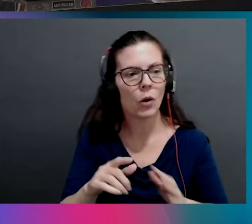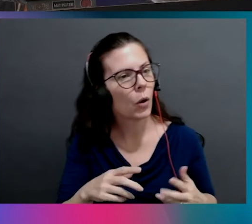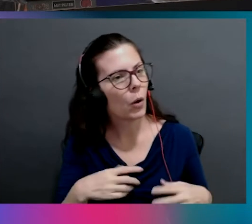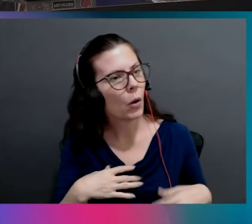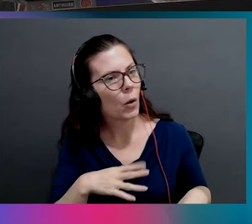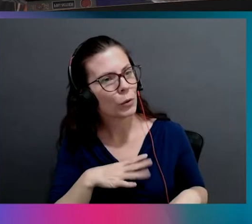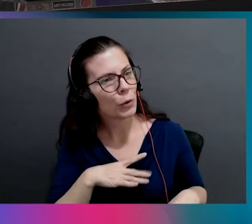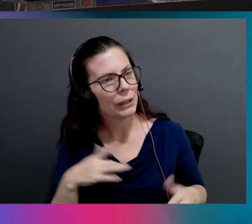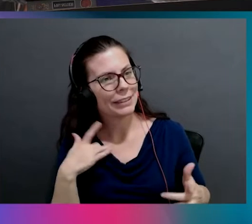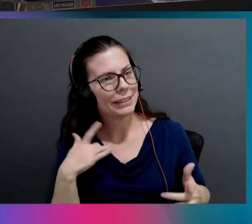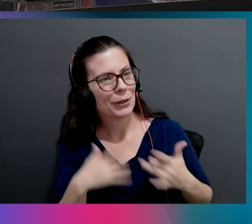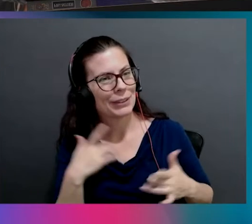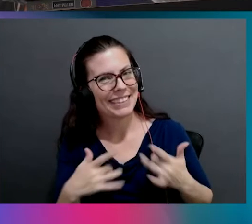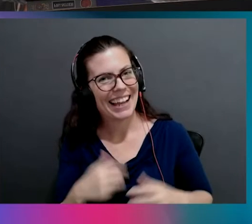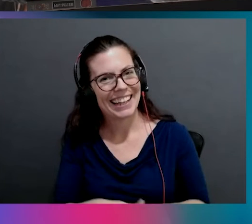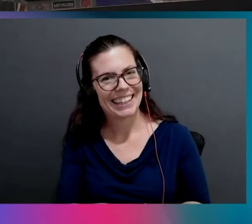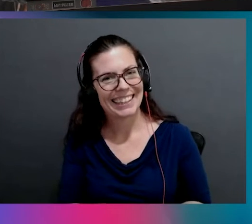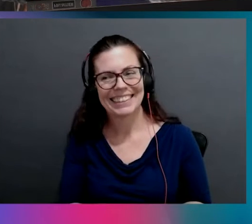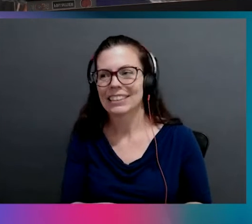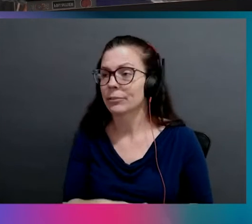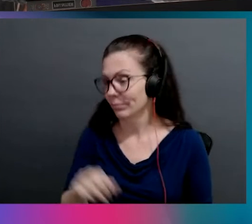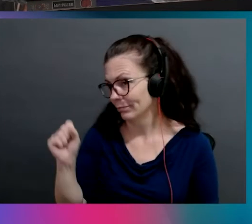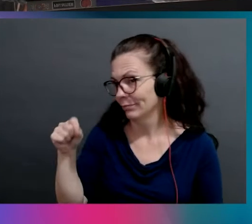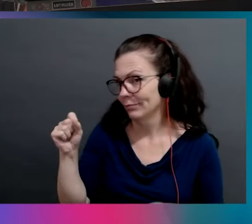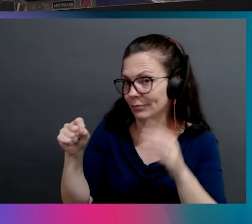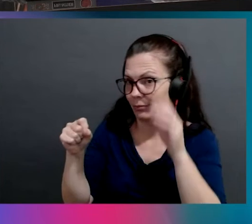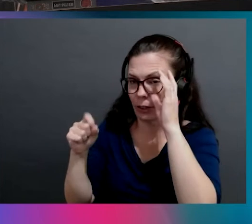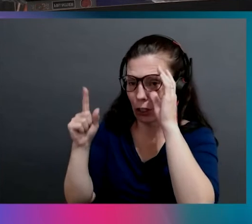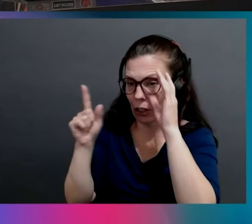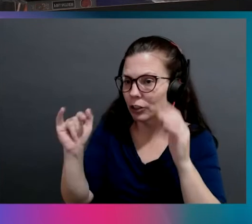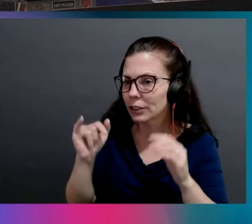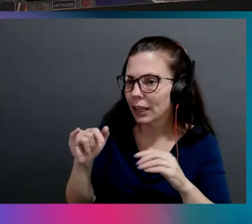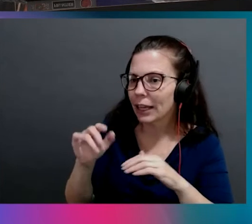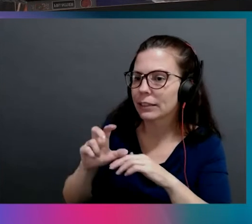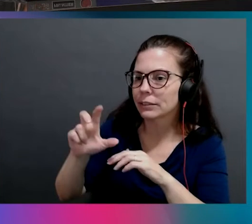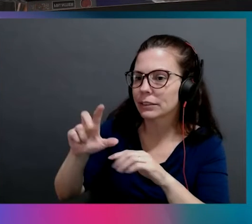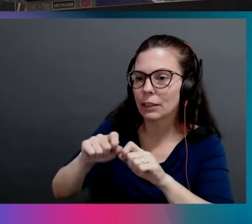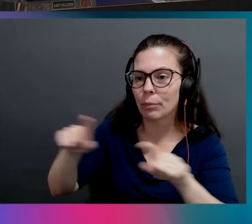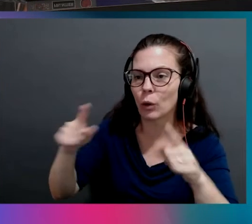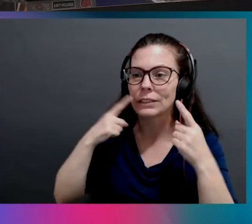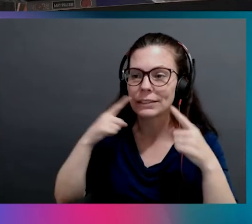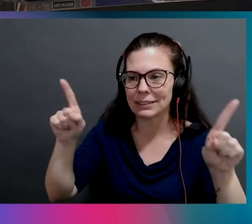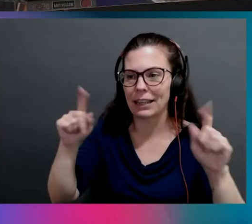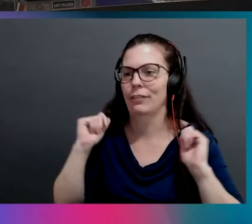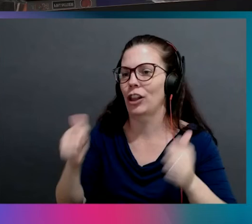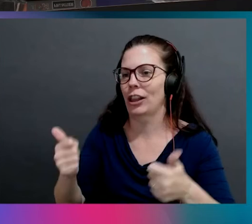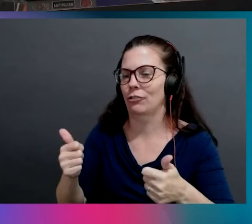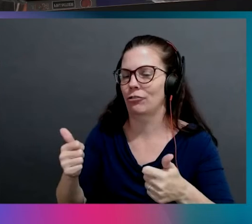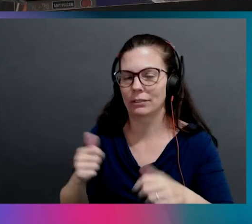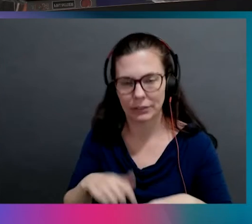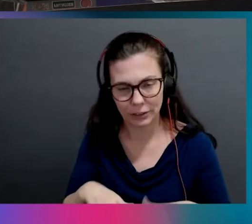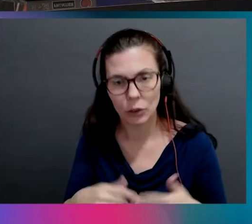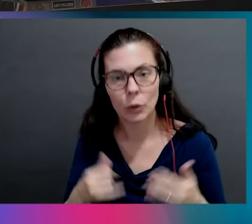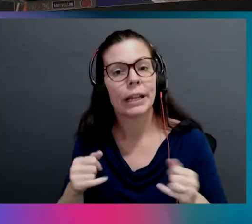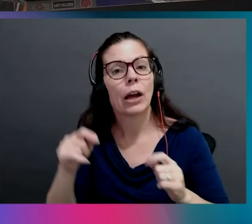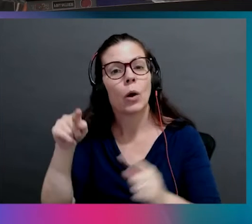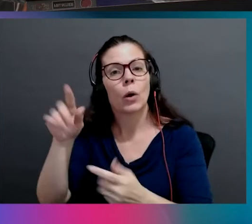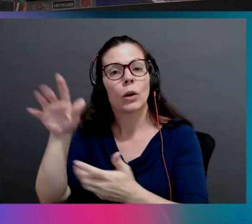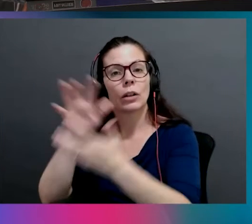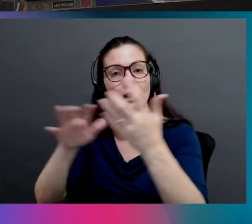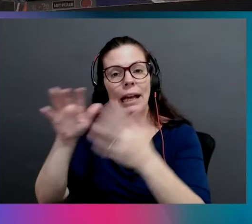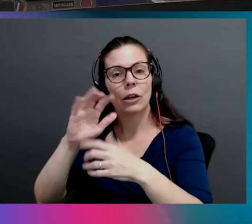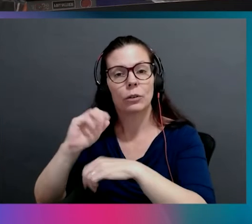stuff. Awesome. It looks like our stack deployed successfully. So I'm just going to go into the CloudFormation console